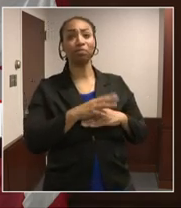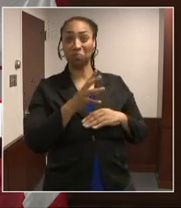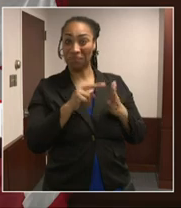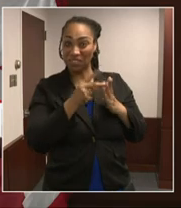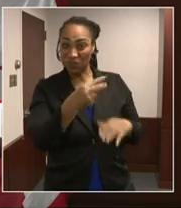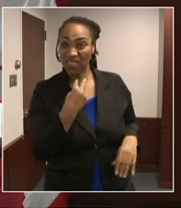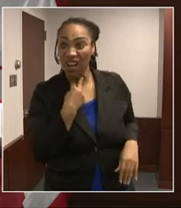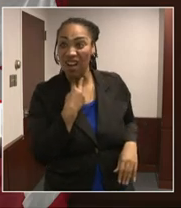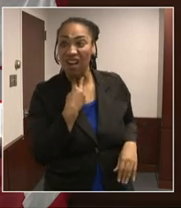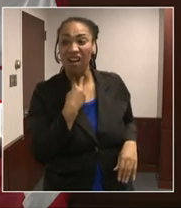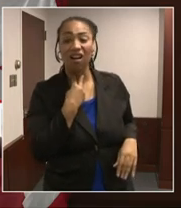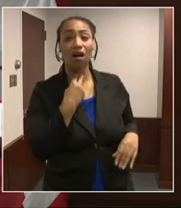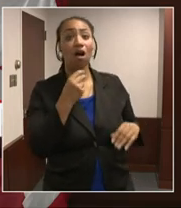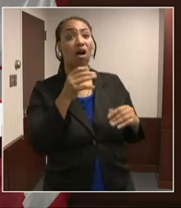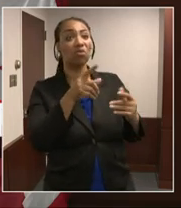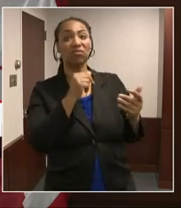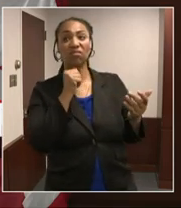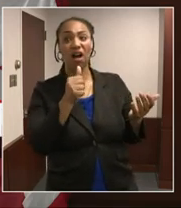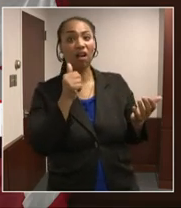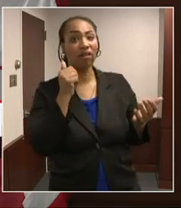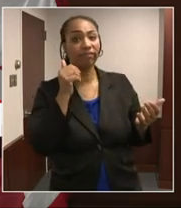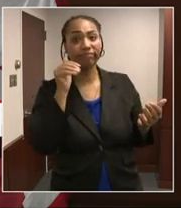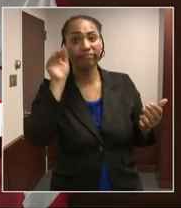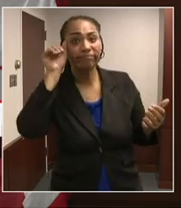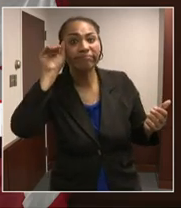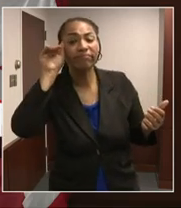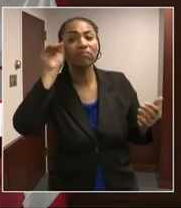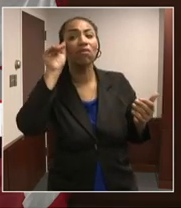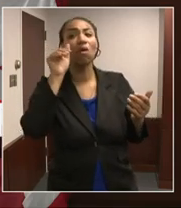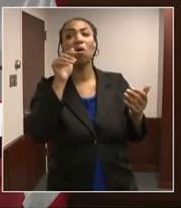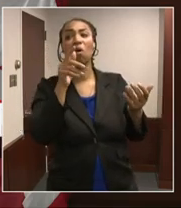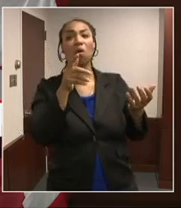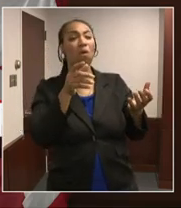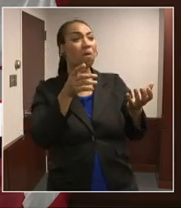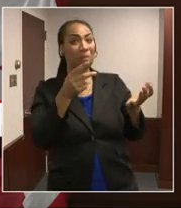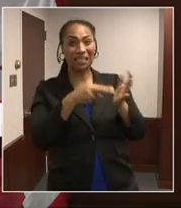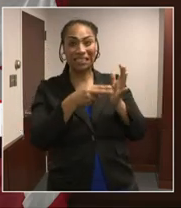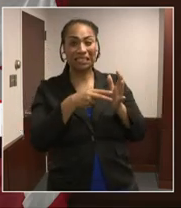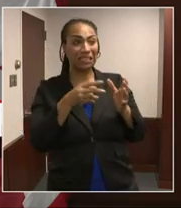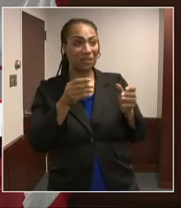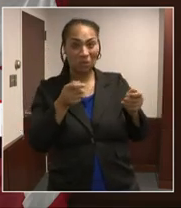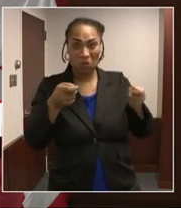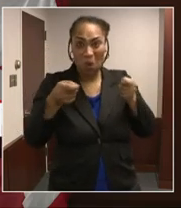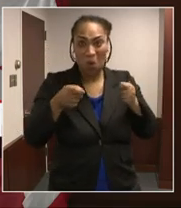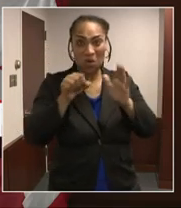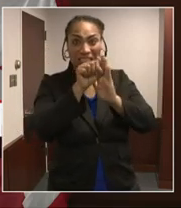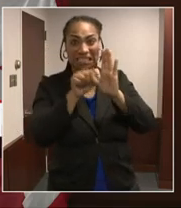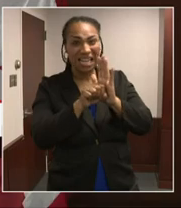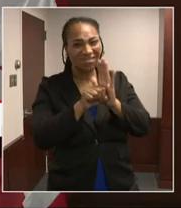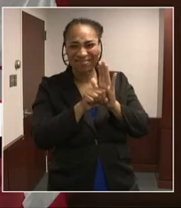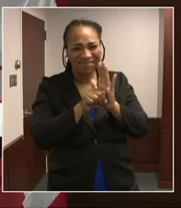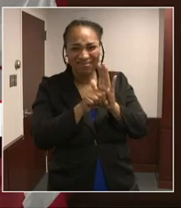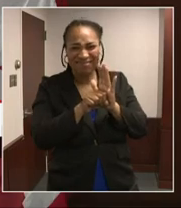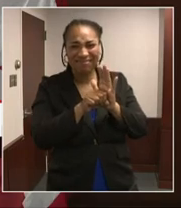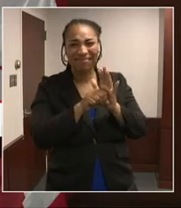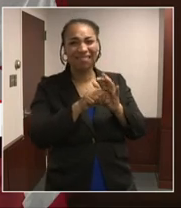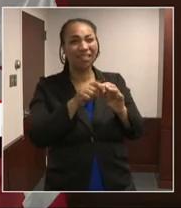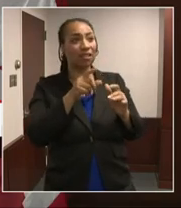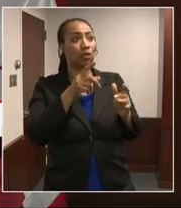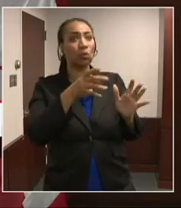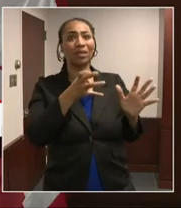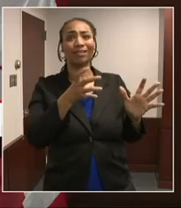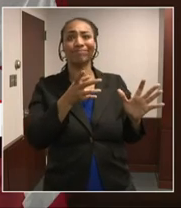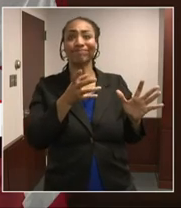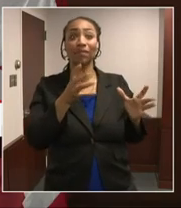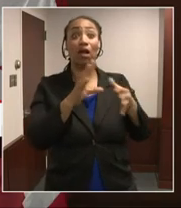federal funding and the control that it has that it doesn't have over the state, that you have to temper your remarks in cases like this? Well,